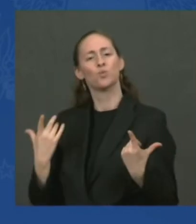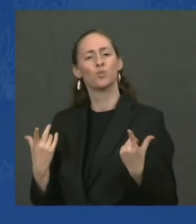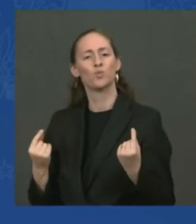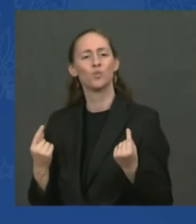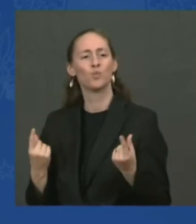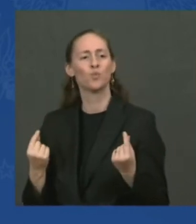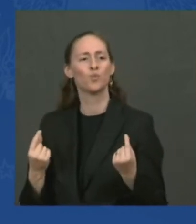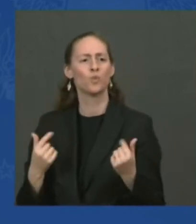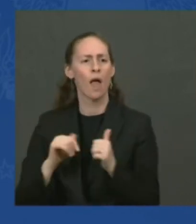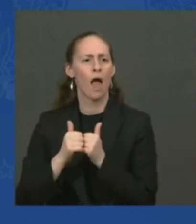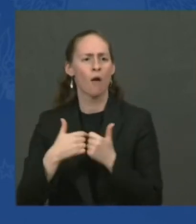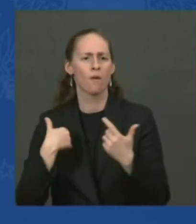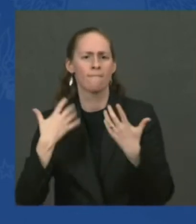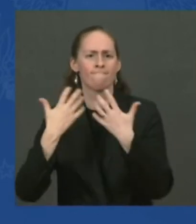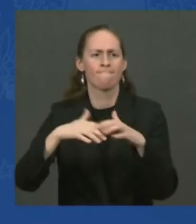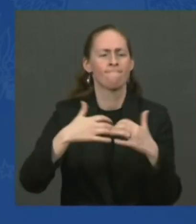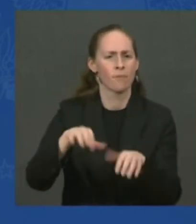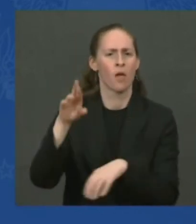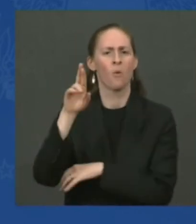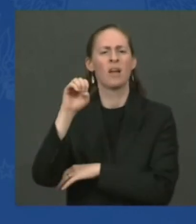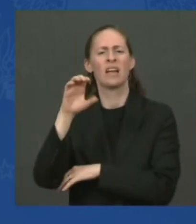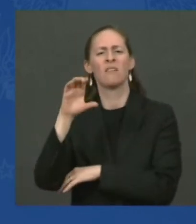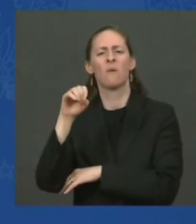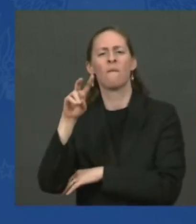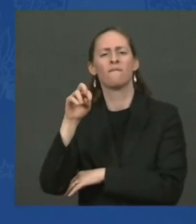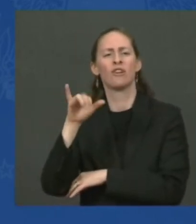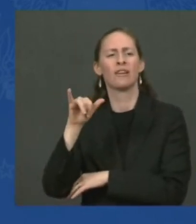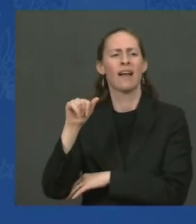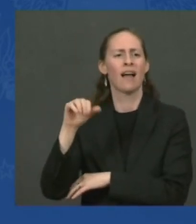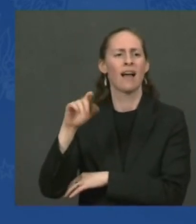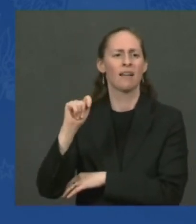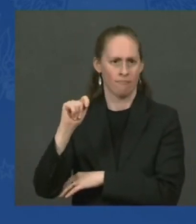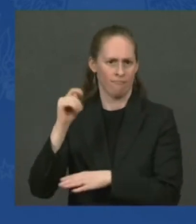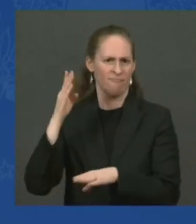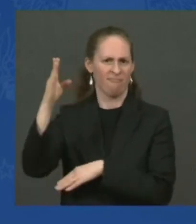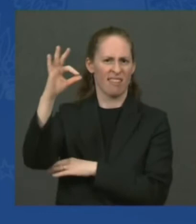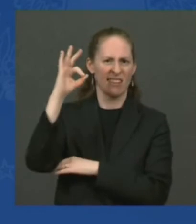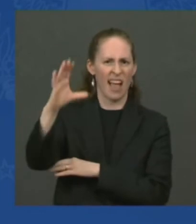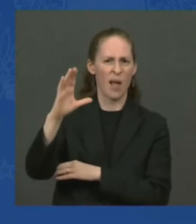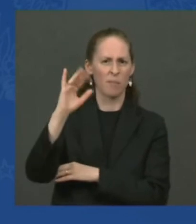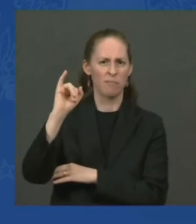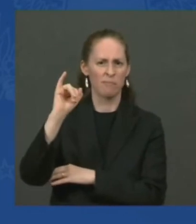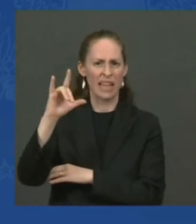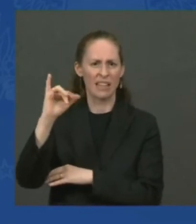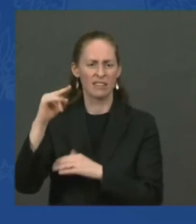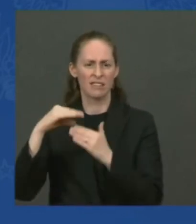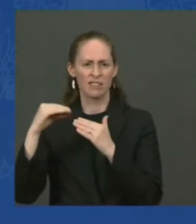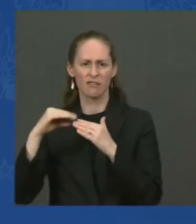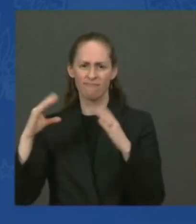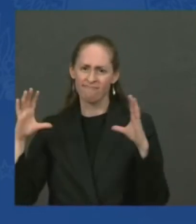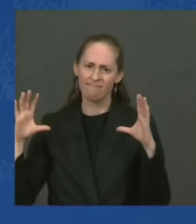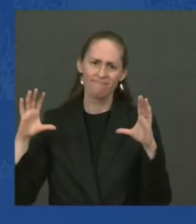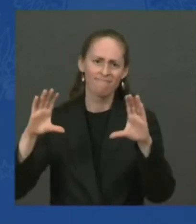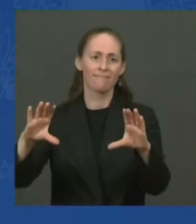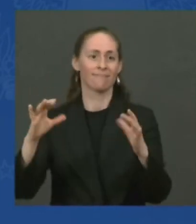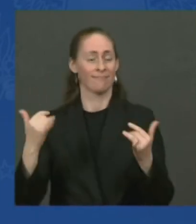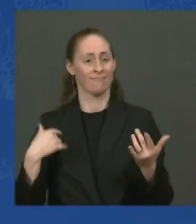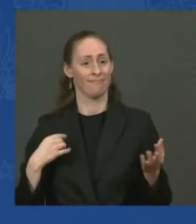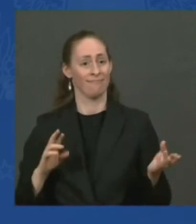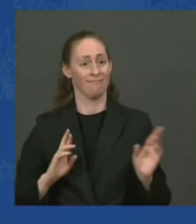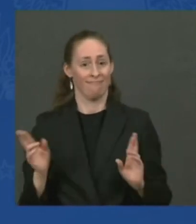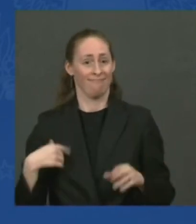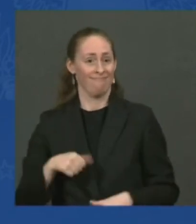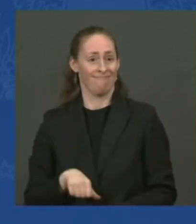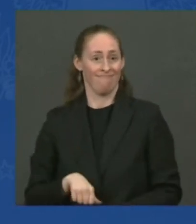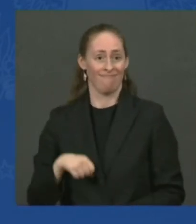Act for nearly $900 billion emergency package. I'm proud to say that when we finished implementing that Recovery Act,